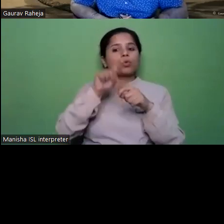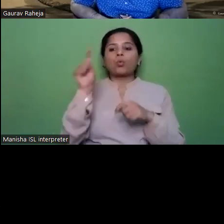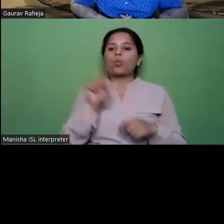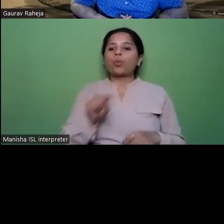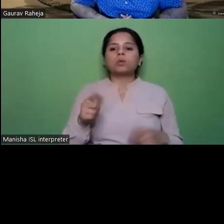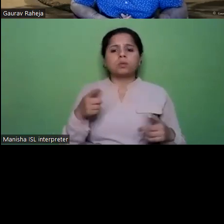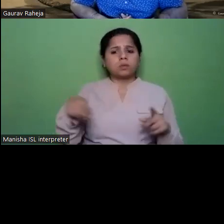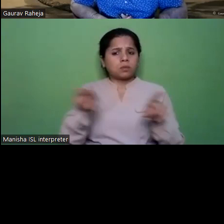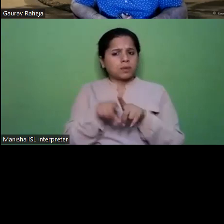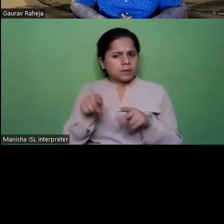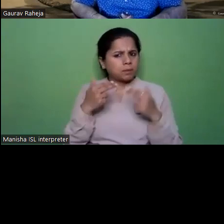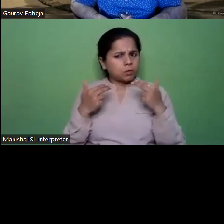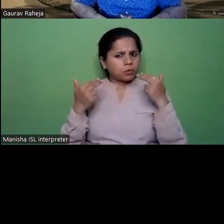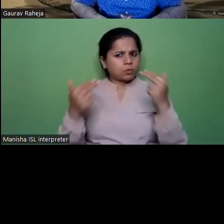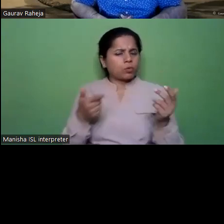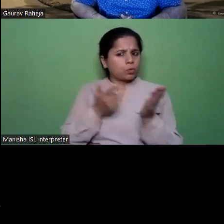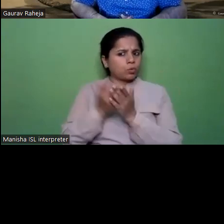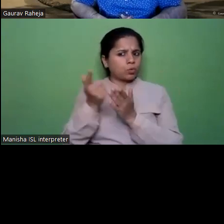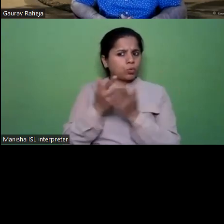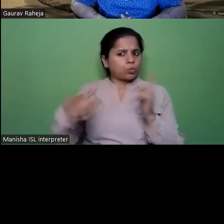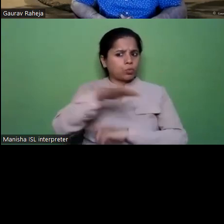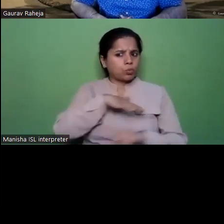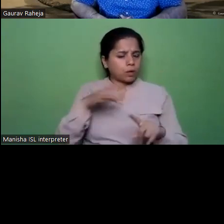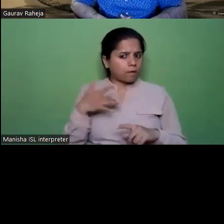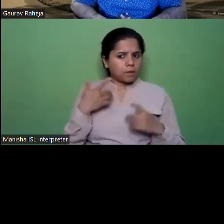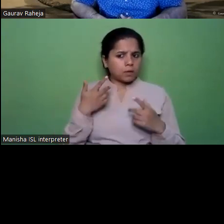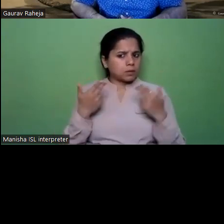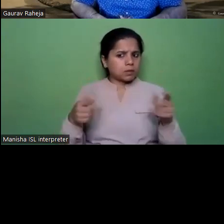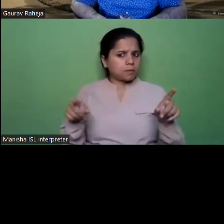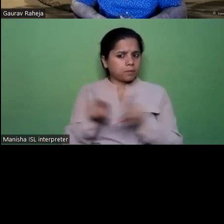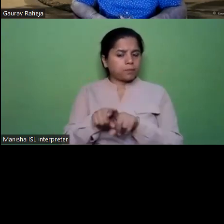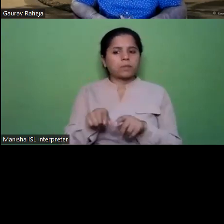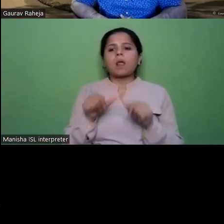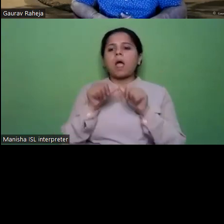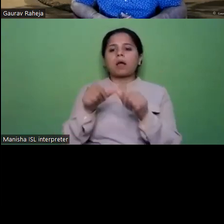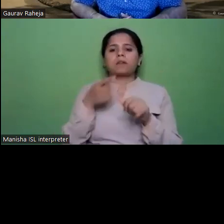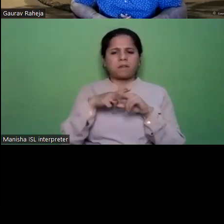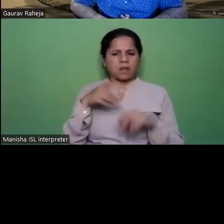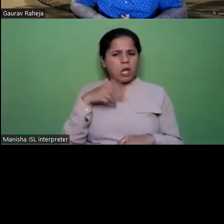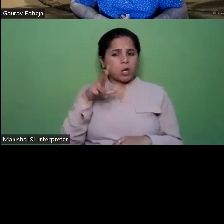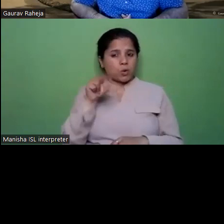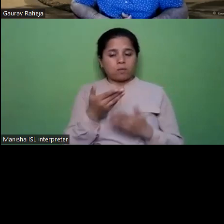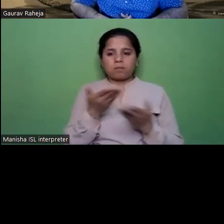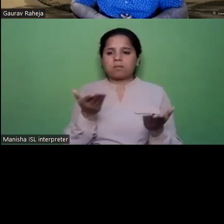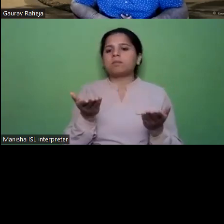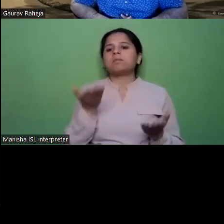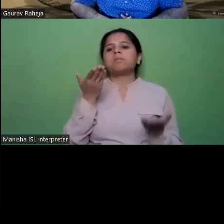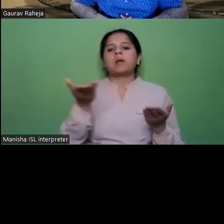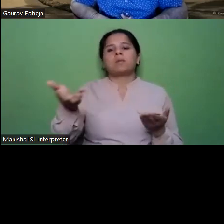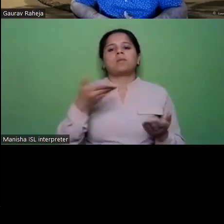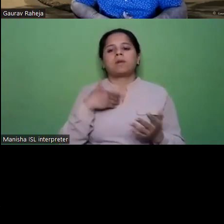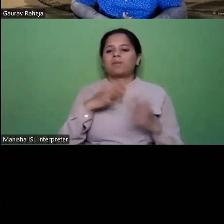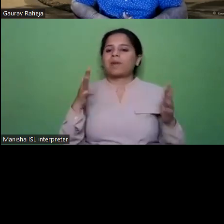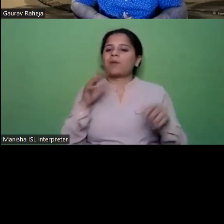same story in the rural areas of the country? If the answer is no, friends, you and me have a lot of work to